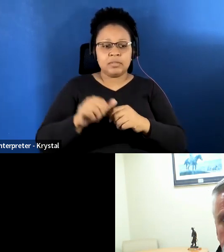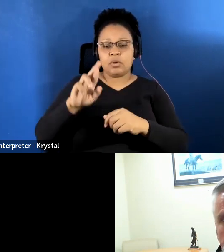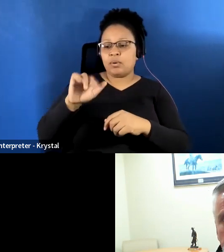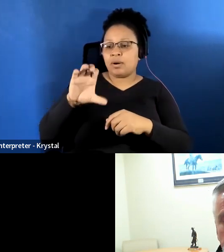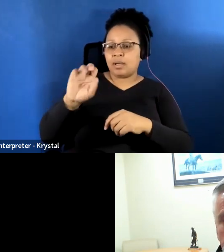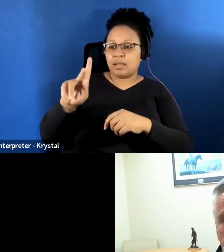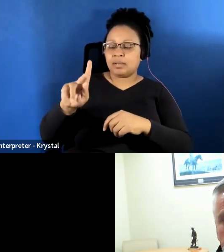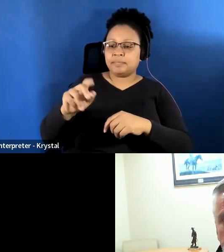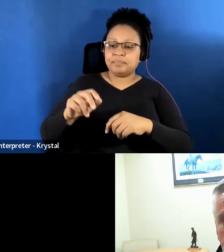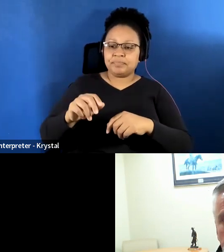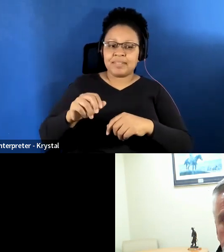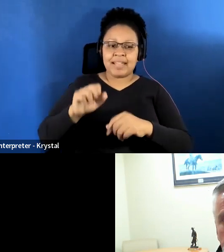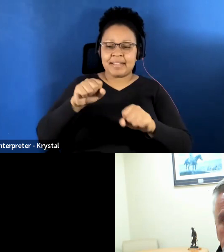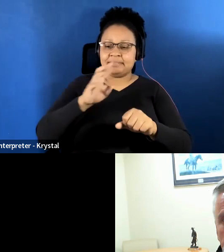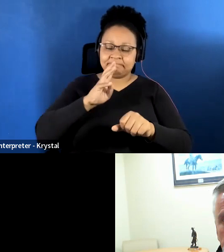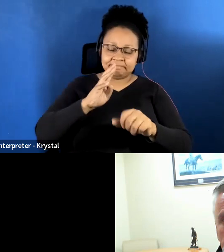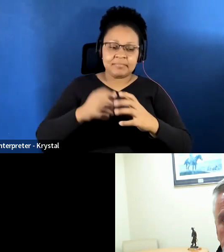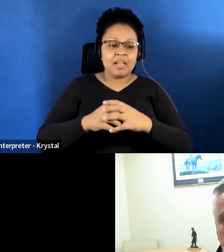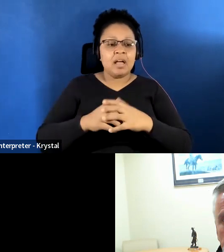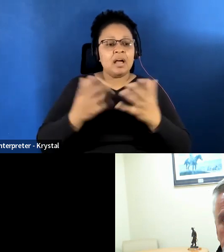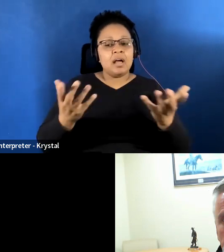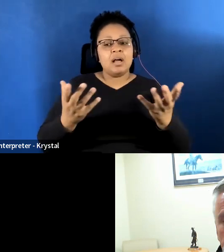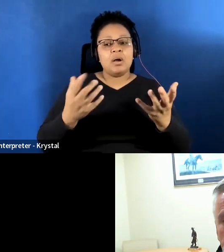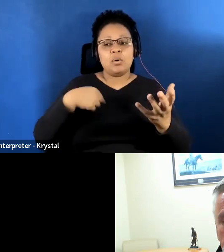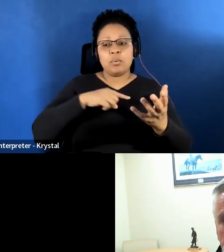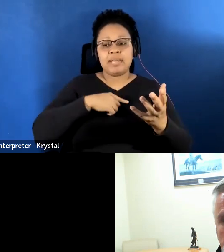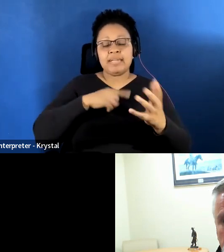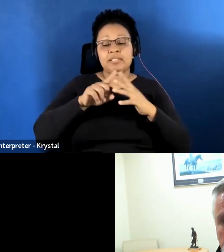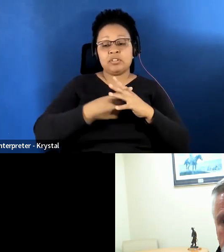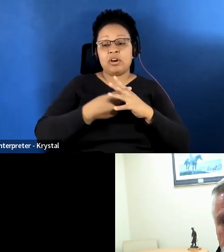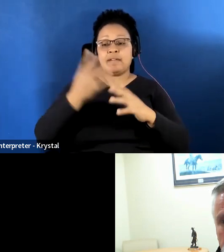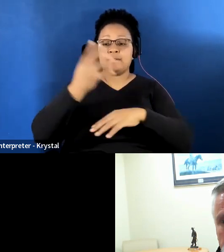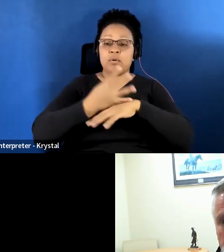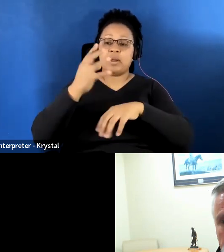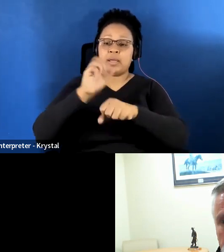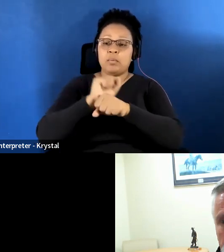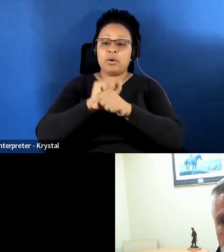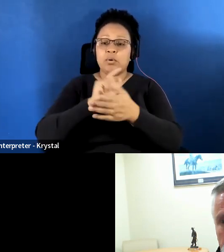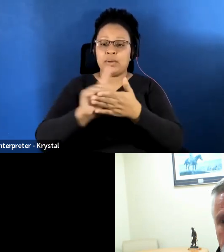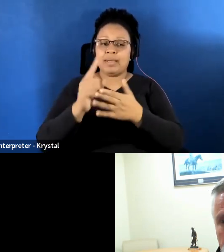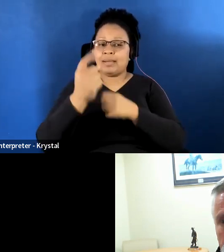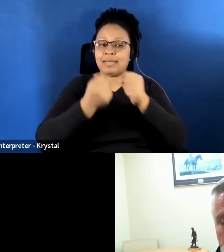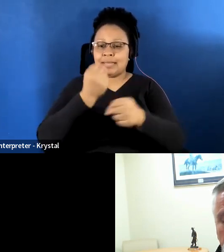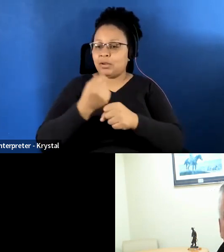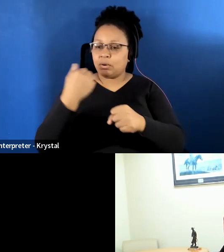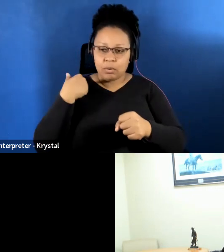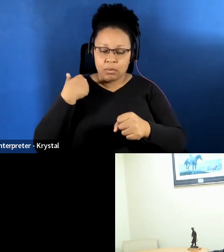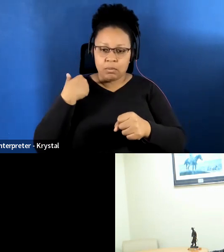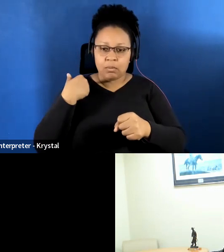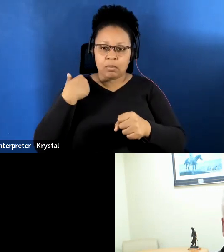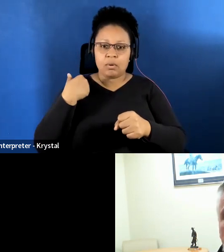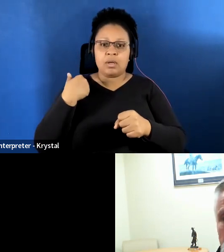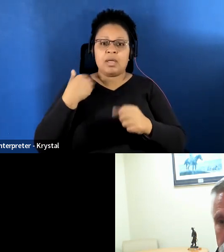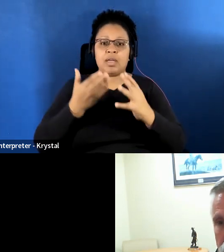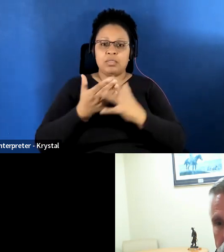I could answer that through a voice. So we actually started our 4-day work week about a year ago. And throughout the